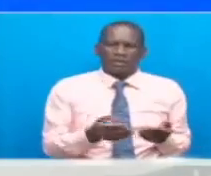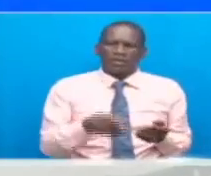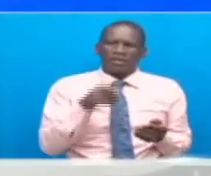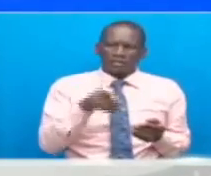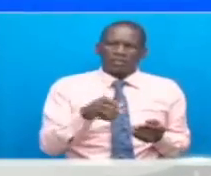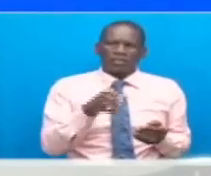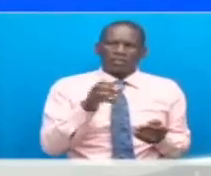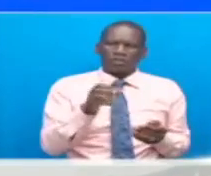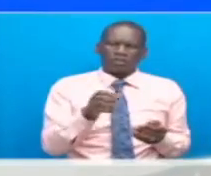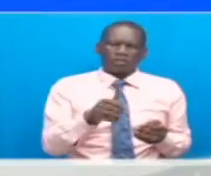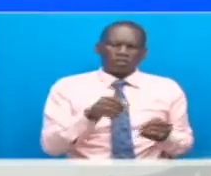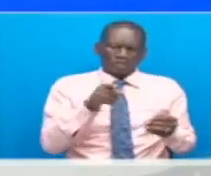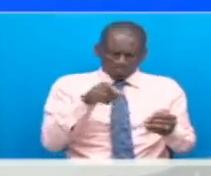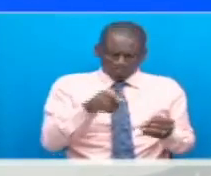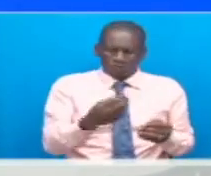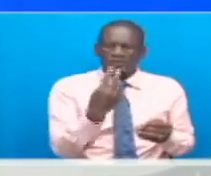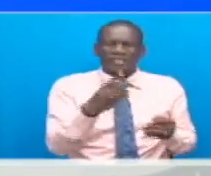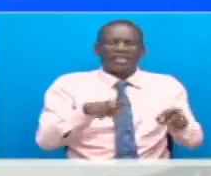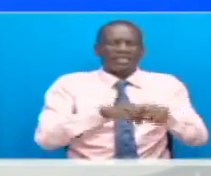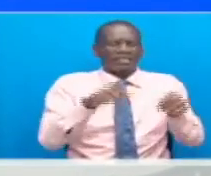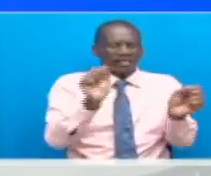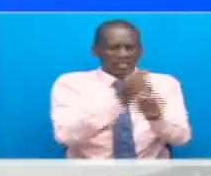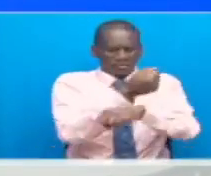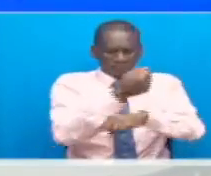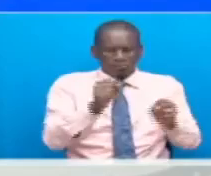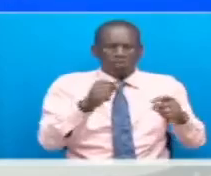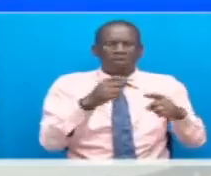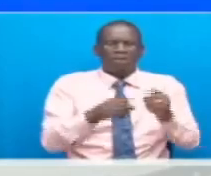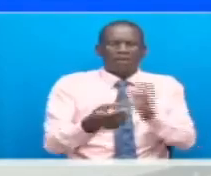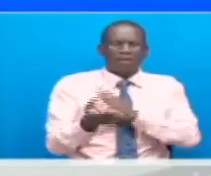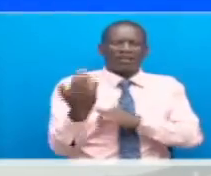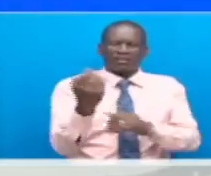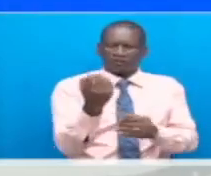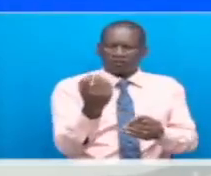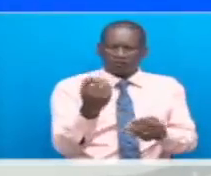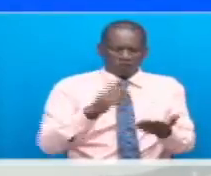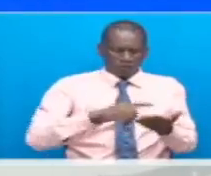would have seemed impossible. But if the